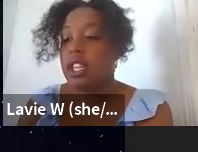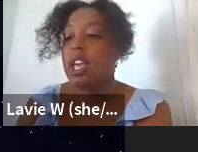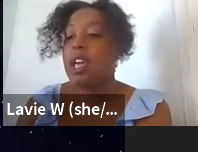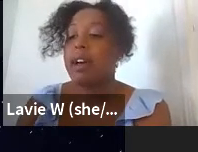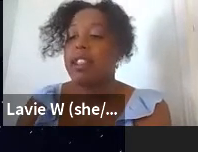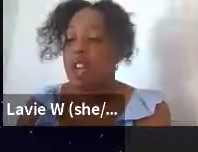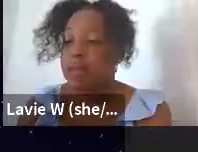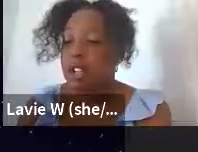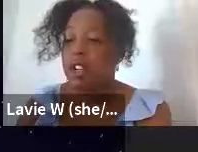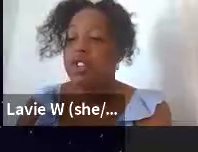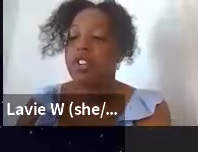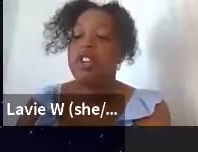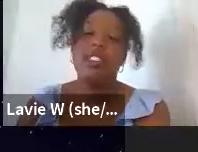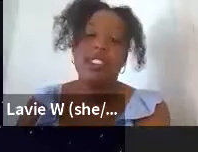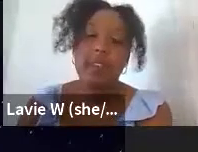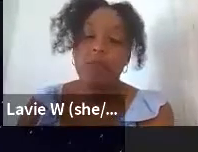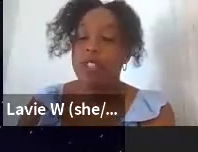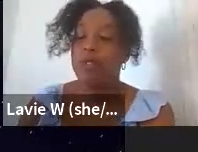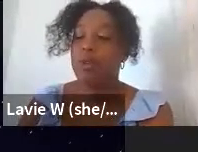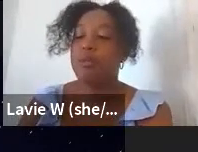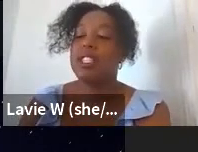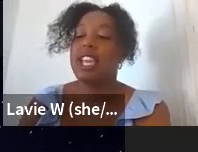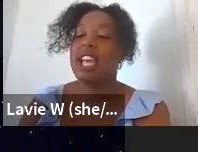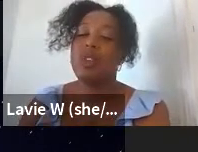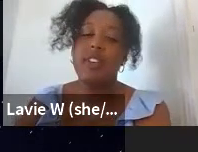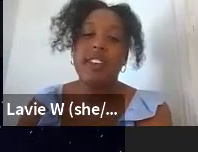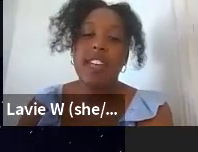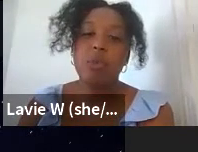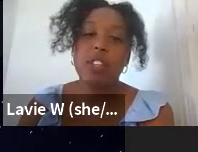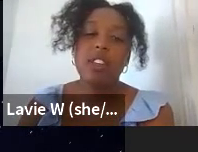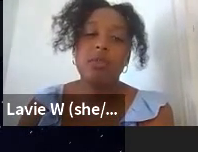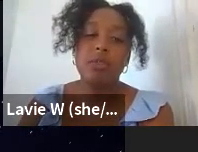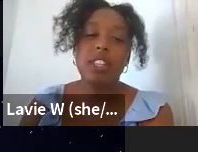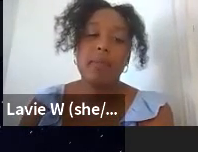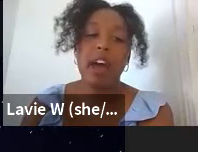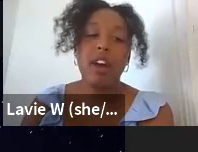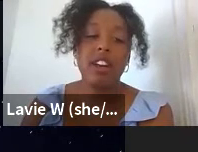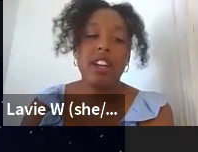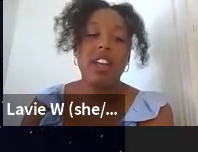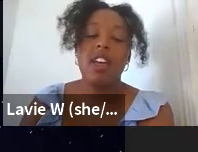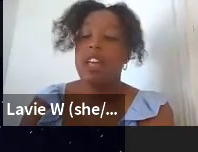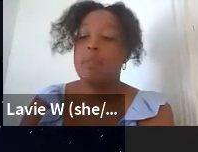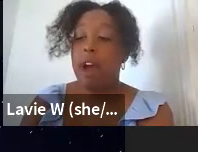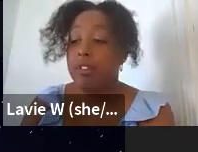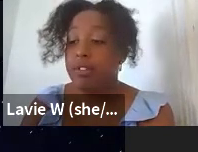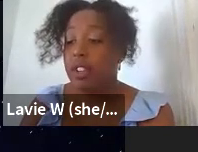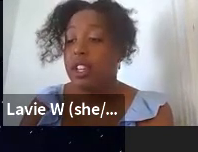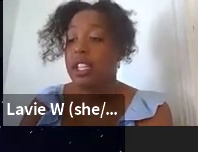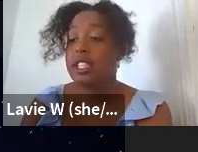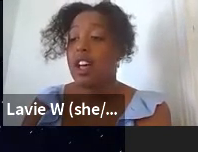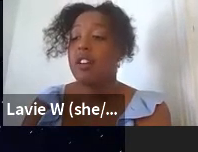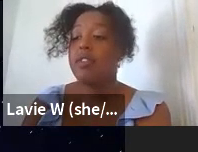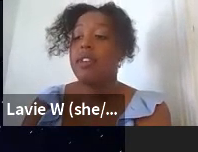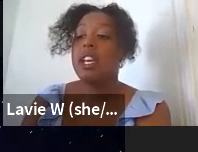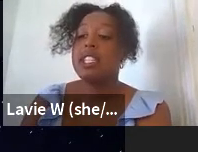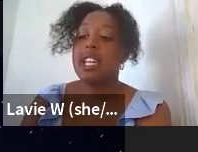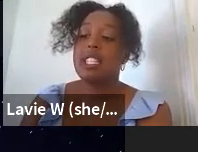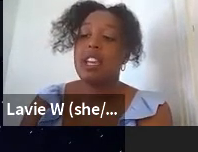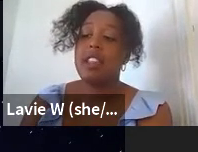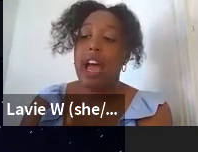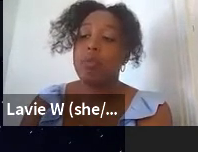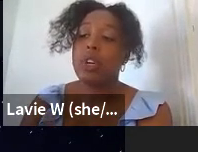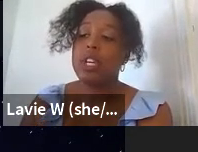history by the dominant culture in the name of white supremacy. And so I find that really, really empowering and powerful in itself,